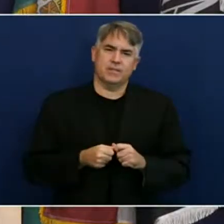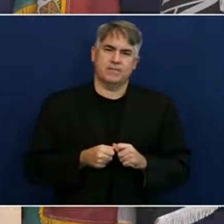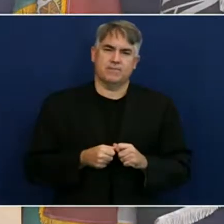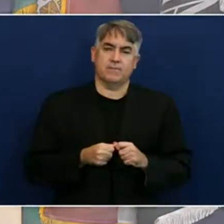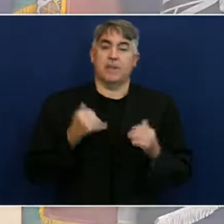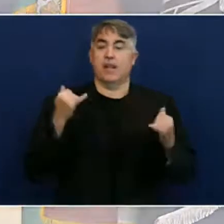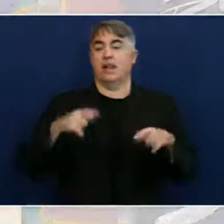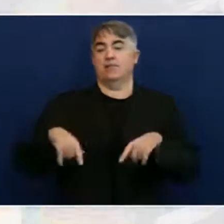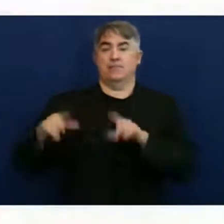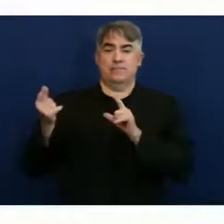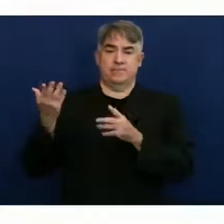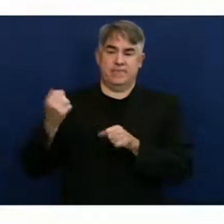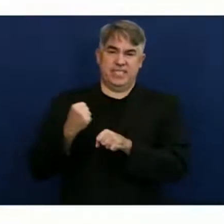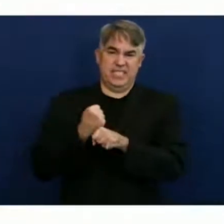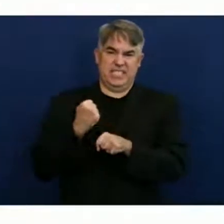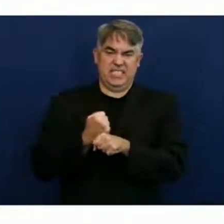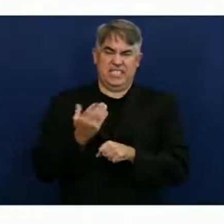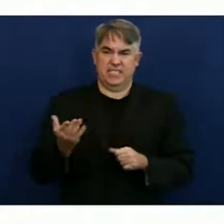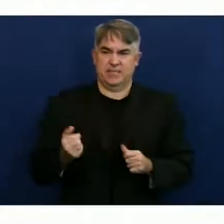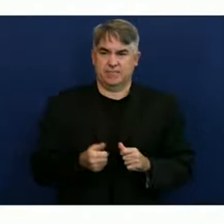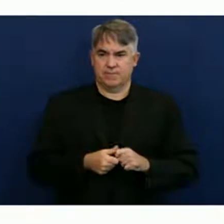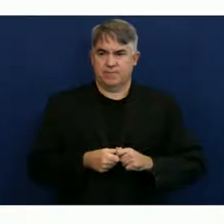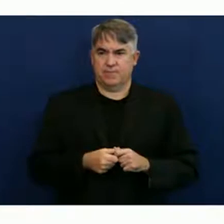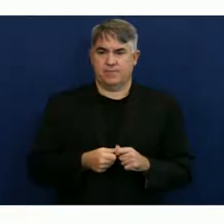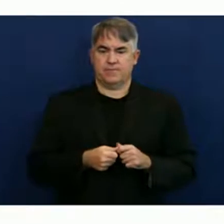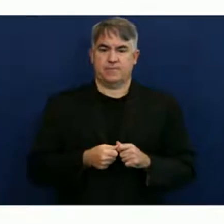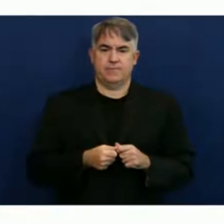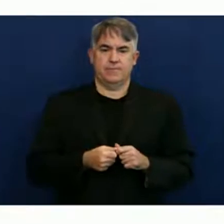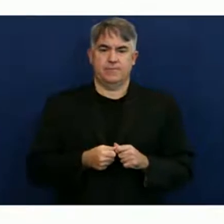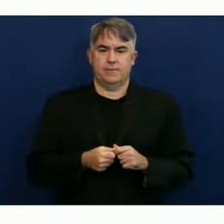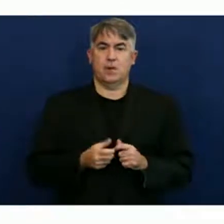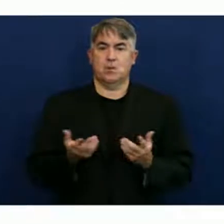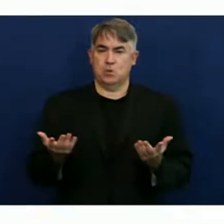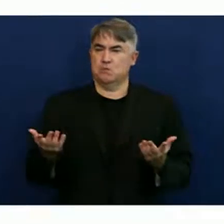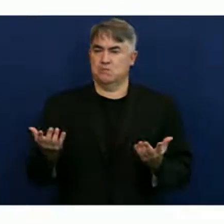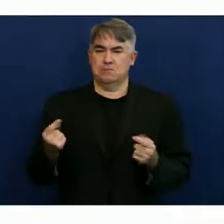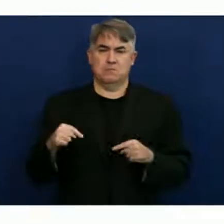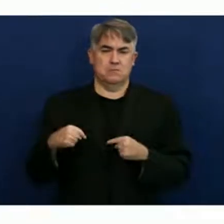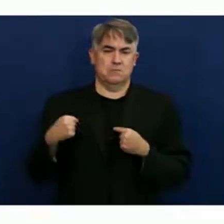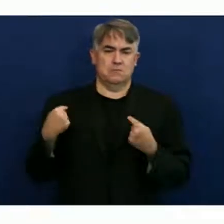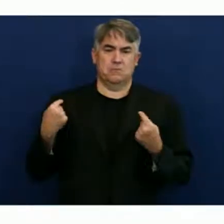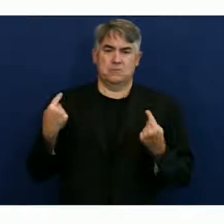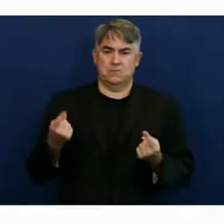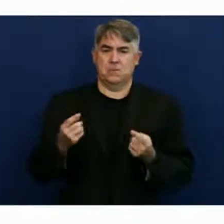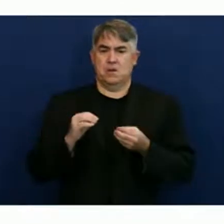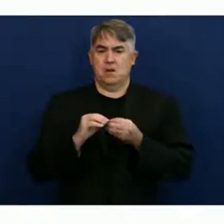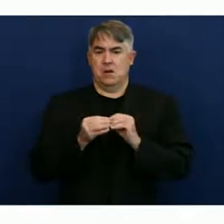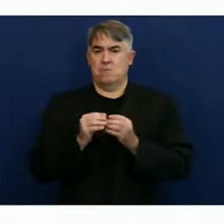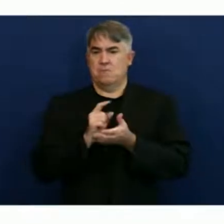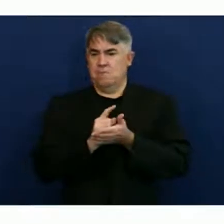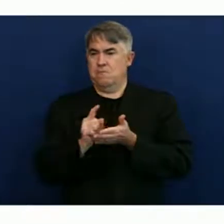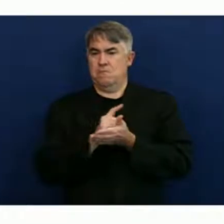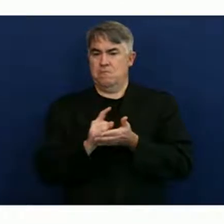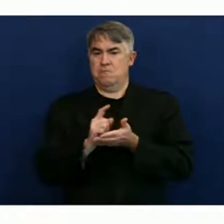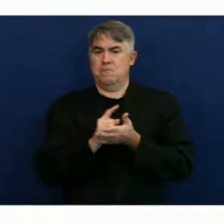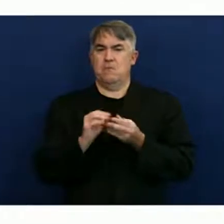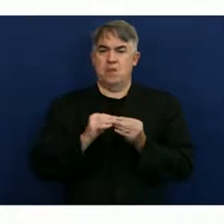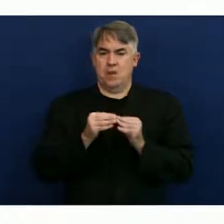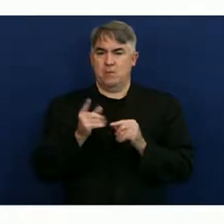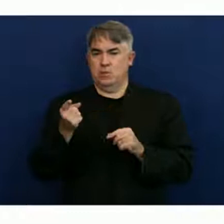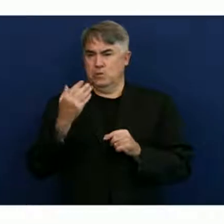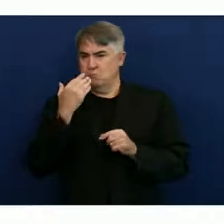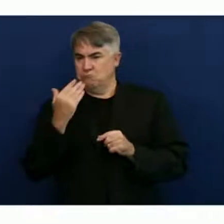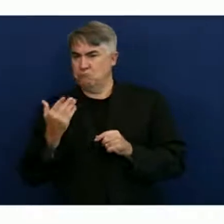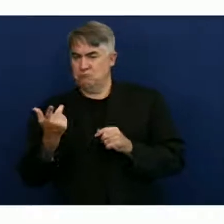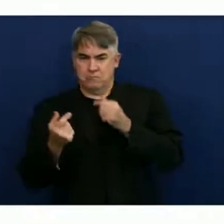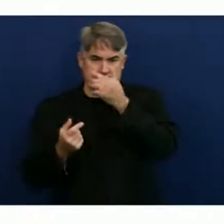then we will hear from Vice Chair Vargas. Again, not as important a weekly chart anymore, but we still want to share it with you, the